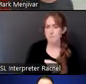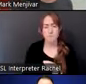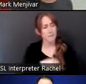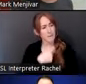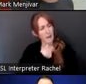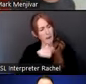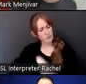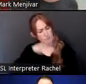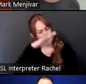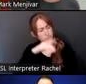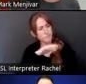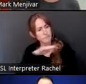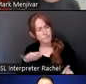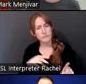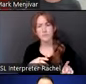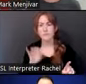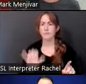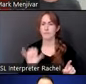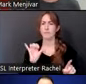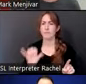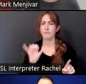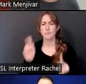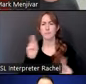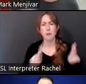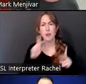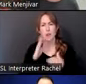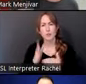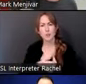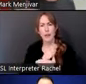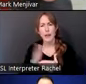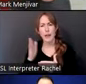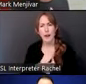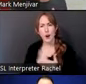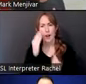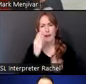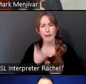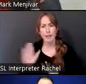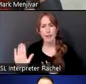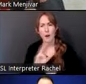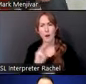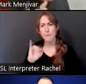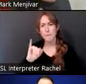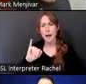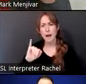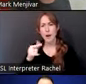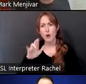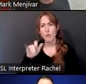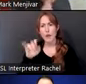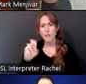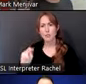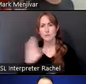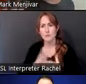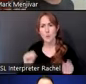that time that I realized, right, that all of us have a migration story. Some are just closer than others. Some of those migration stories